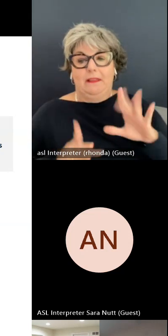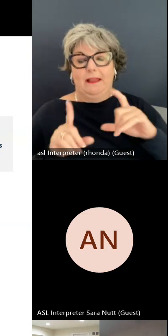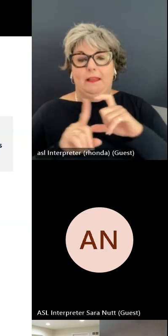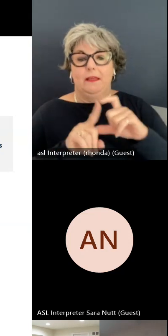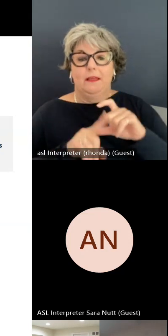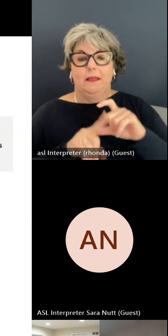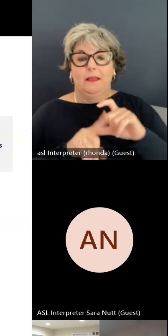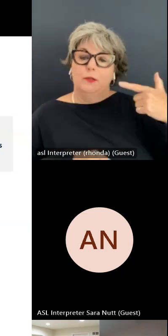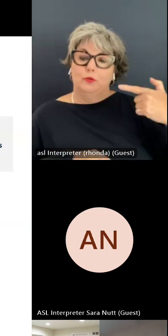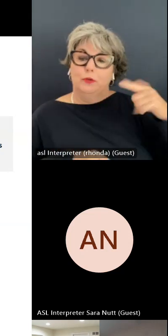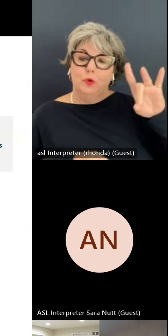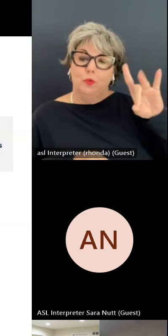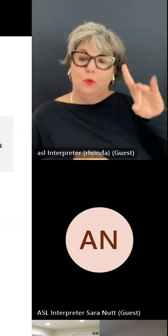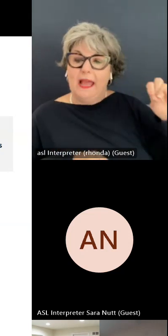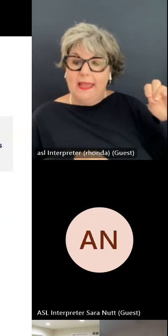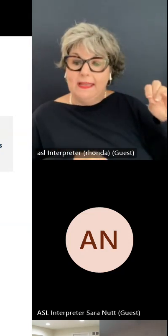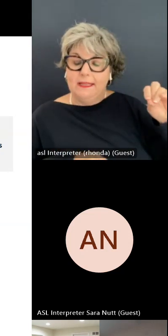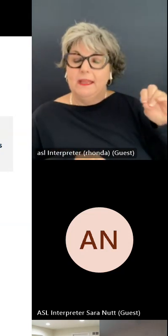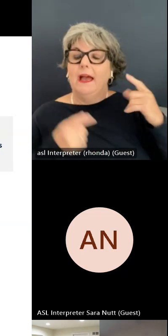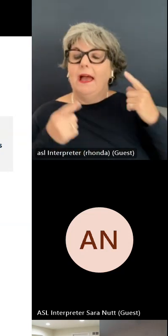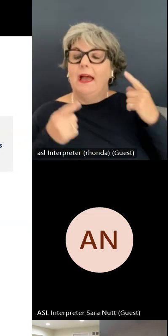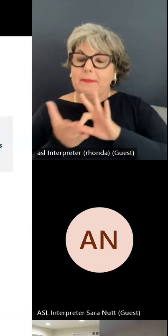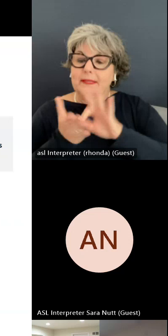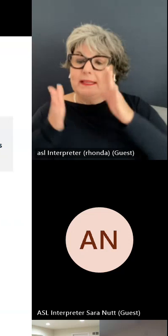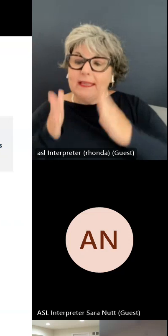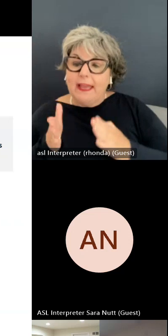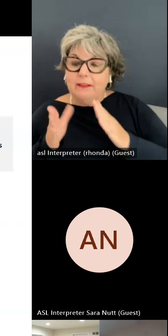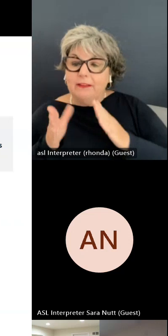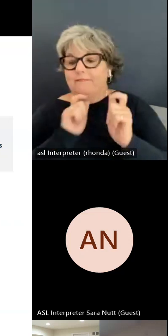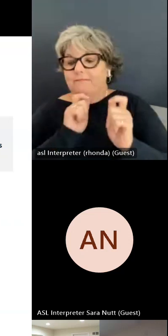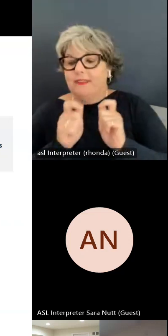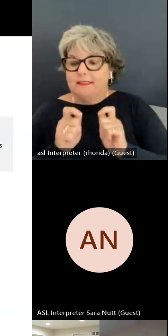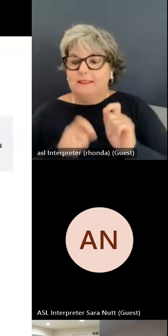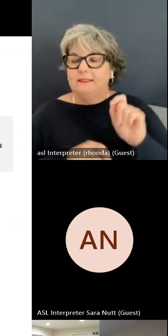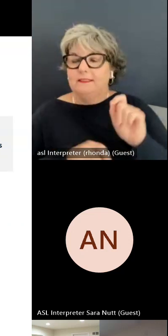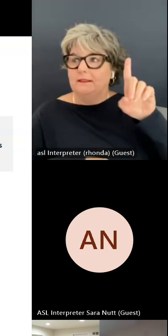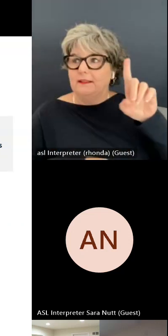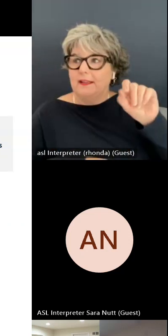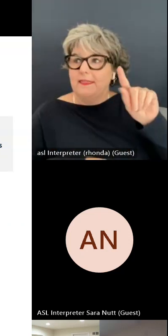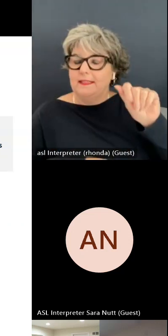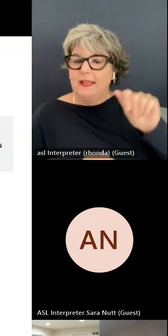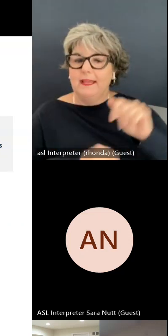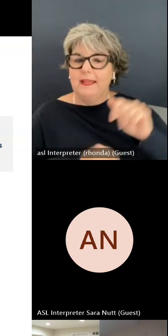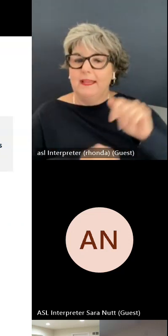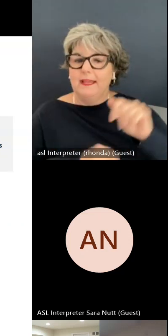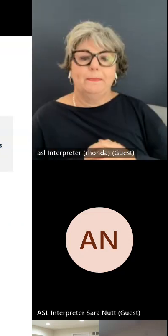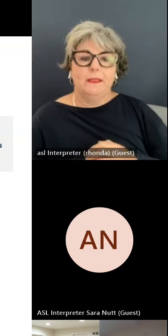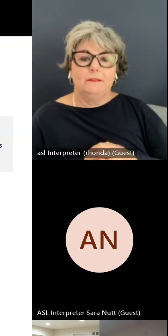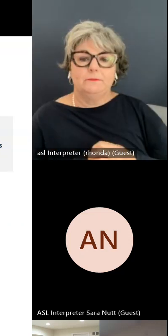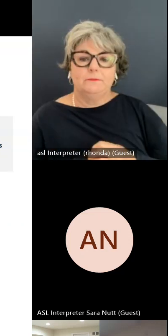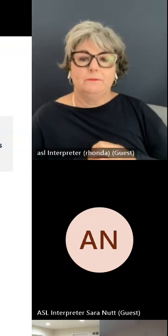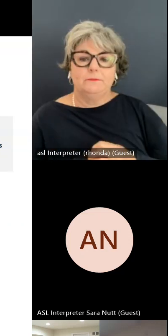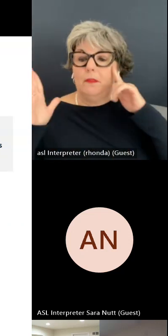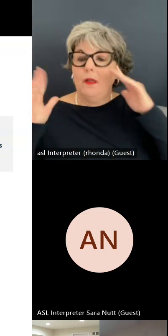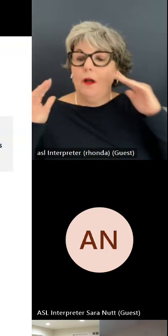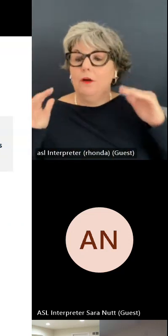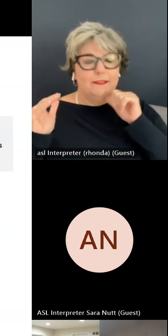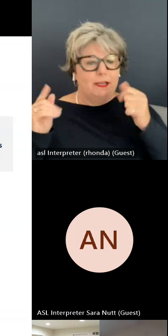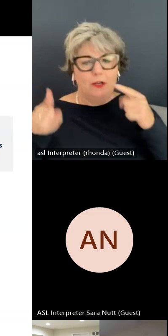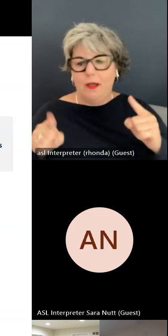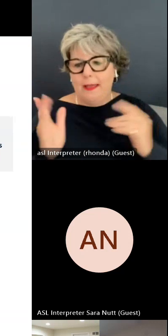is upward adjustments or accounting fixes in the data. And so hopefully they're not too